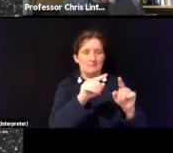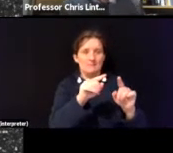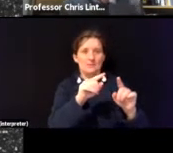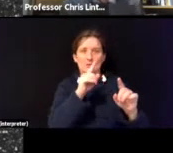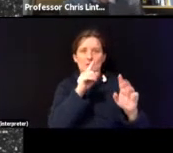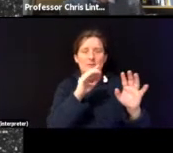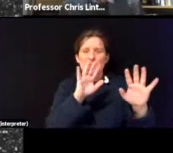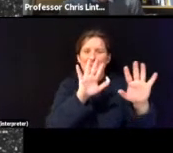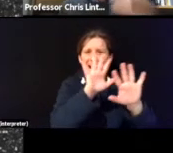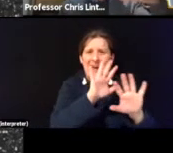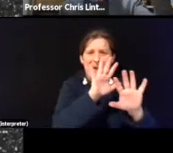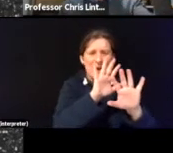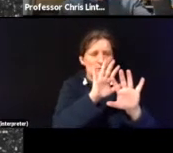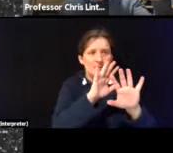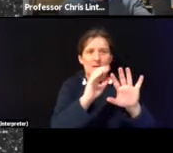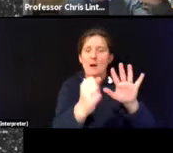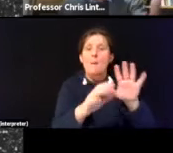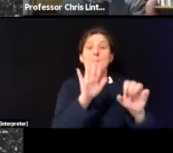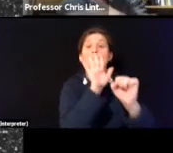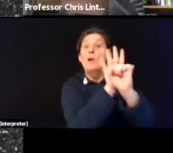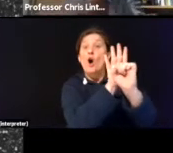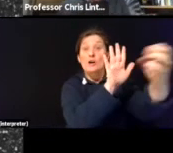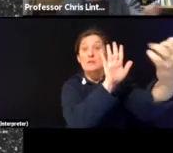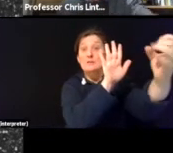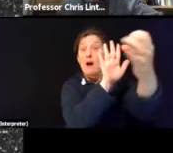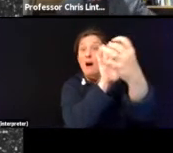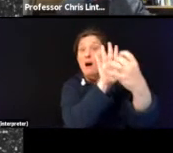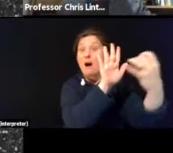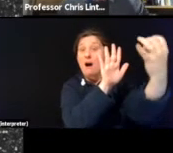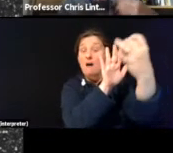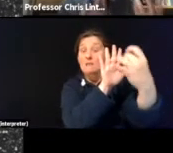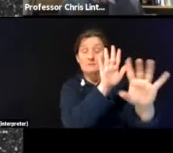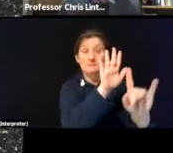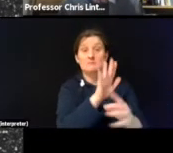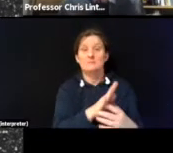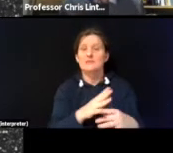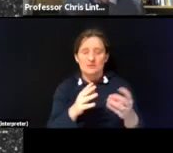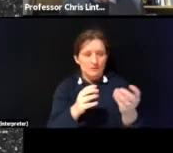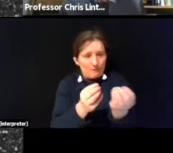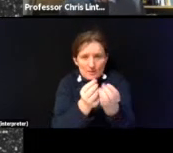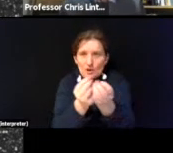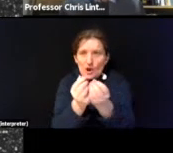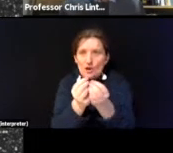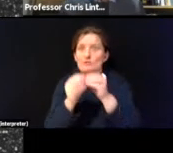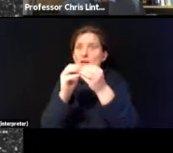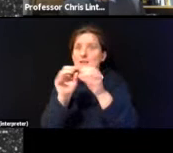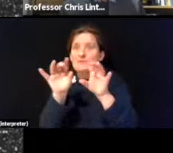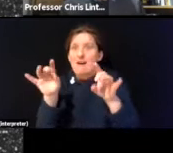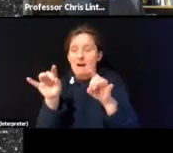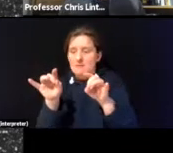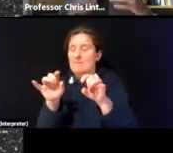you see it's a dark patch. And from dust, just as from gas we make stars, from this dust, we can make